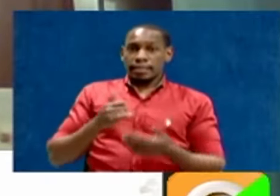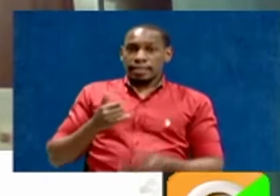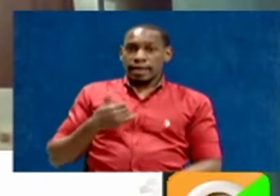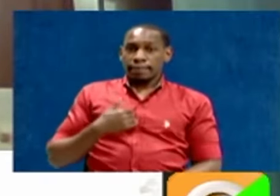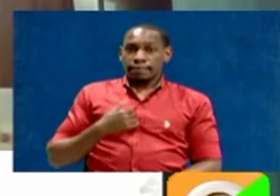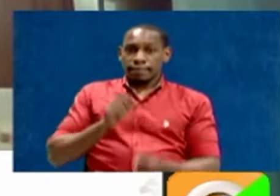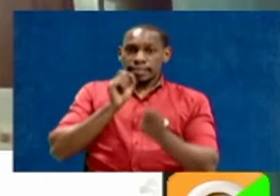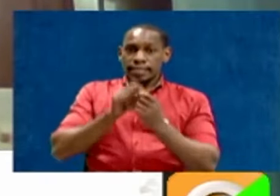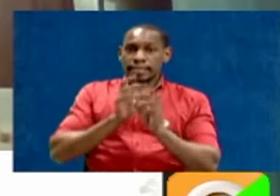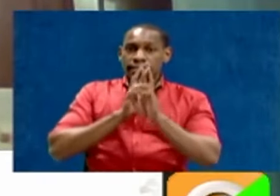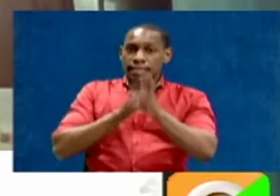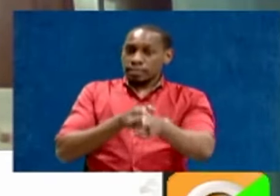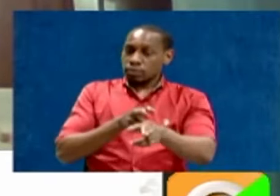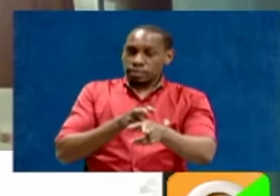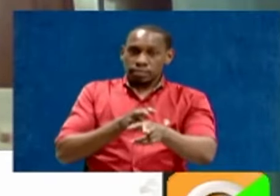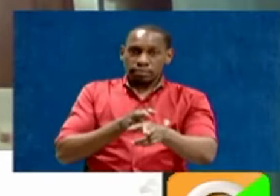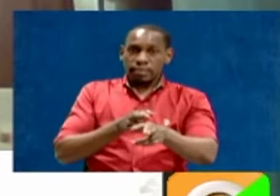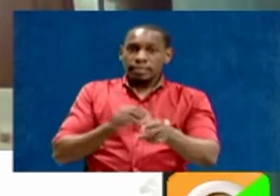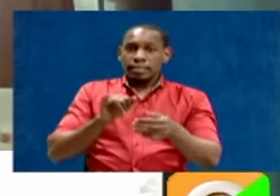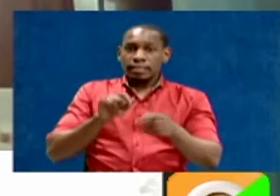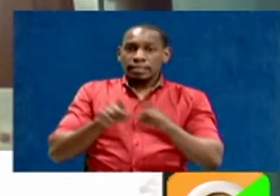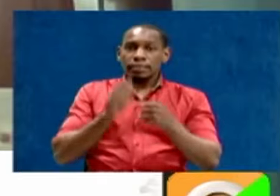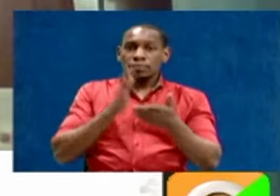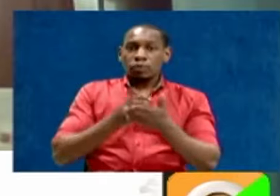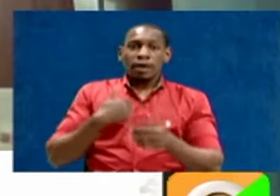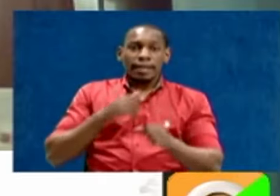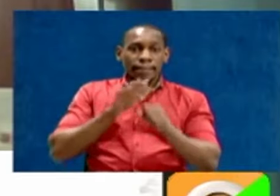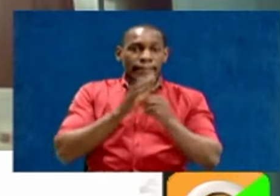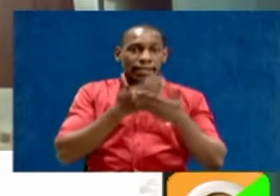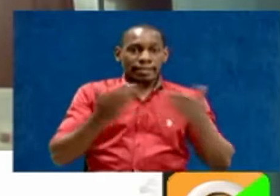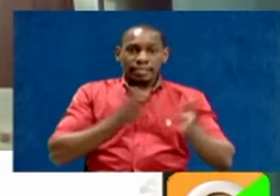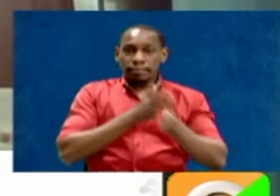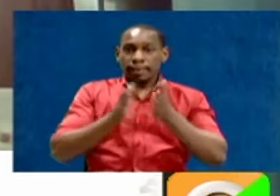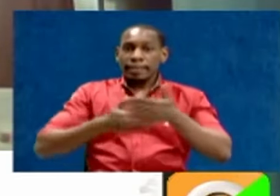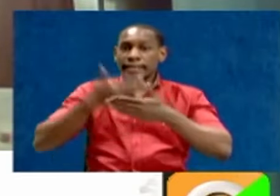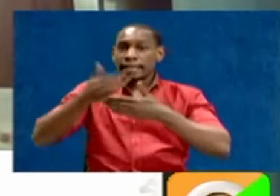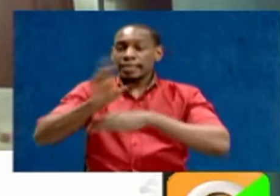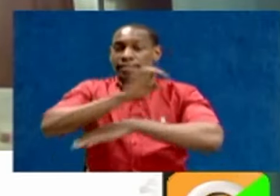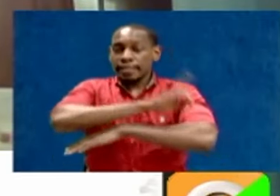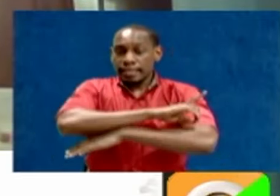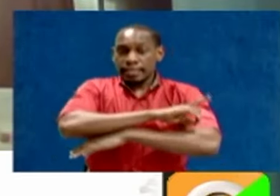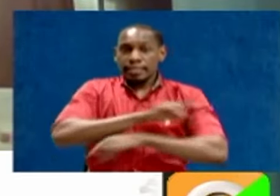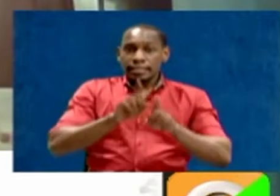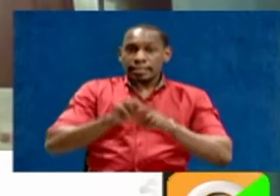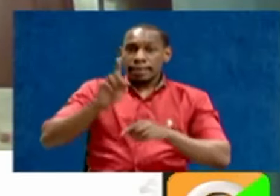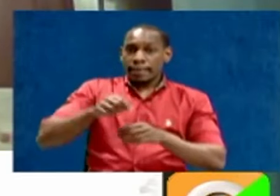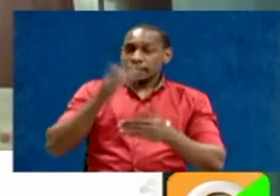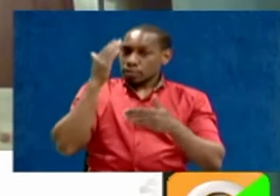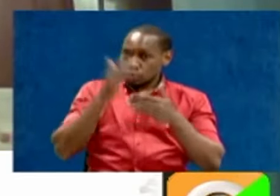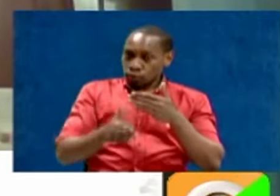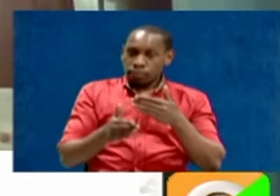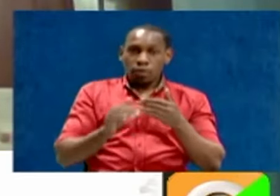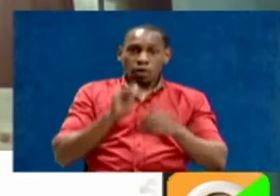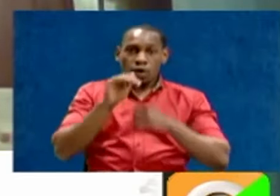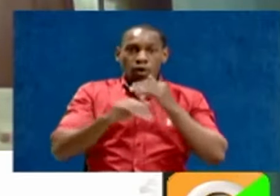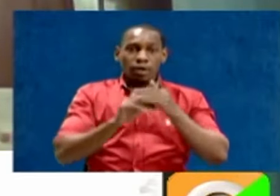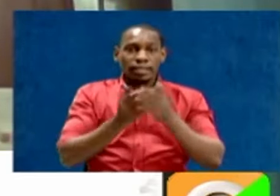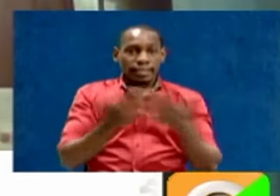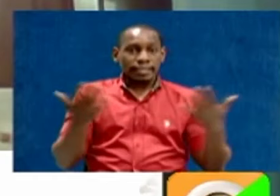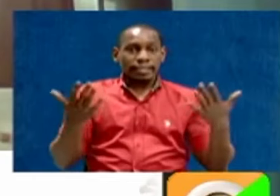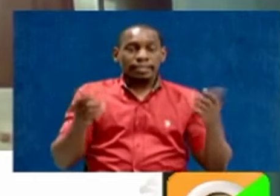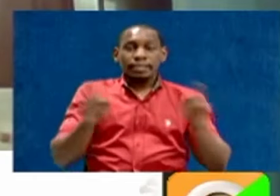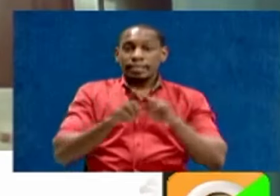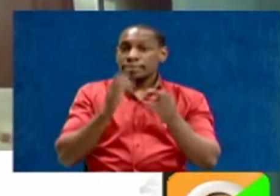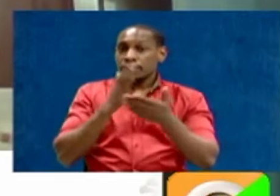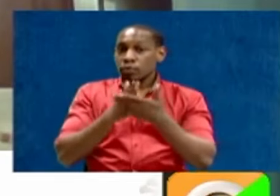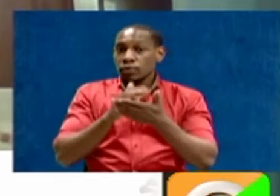test result, the fact that I had so many things planned for the following day, and I had to shelve all these things, and